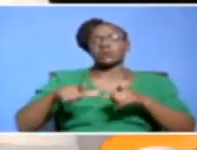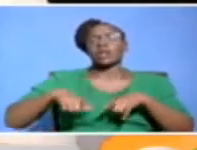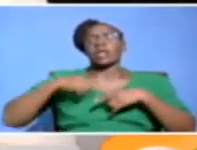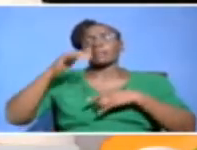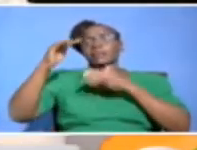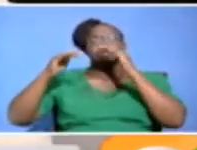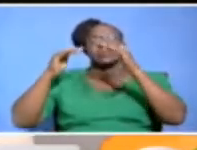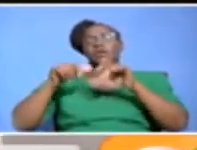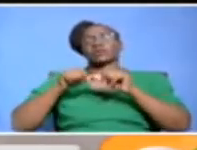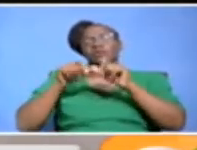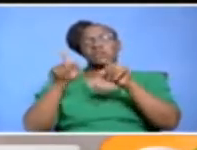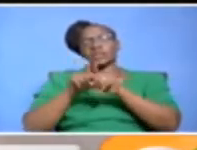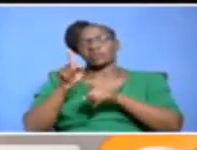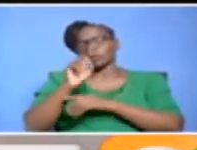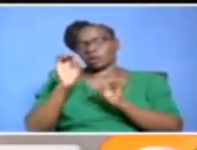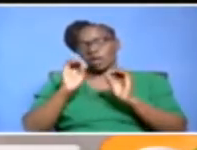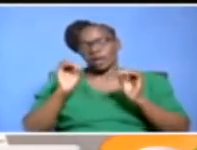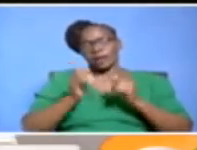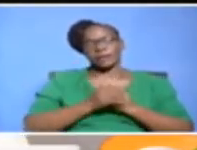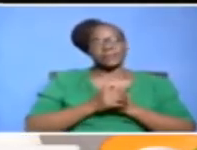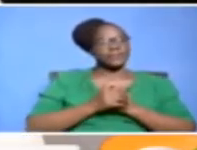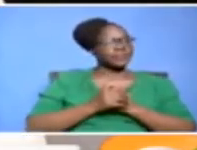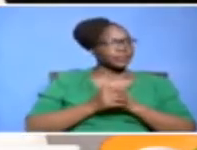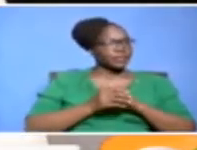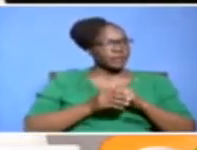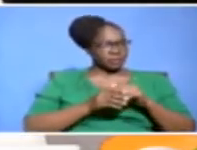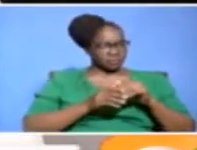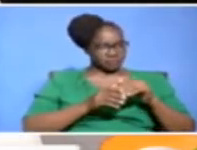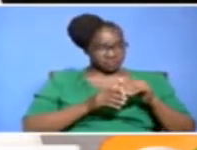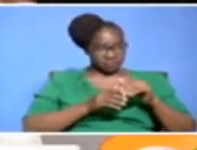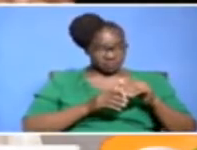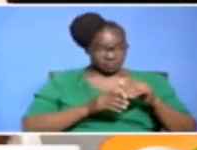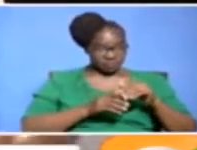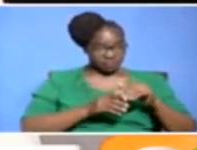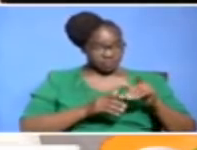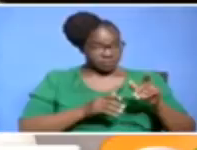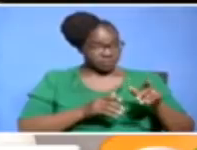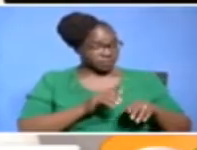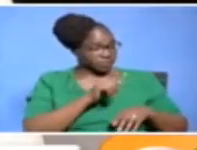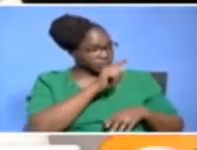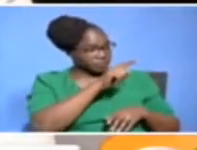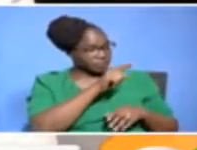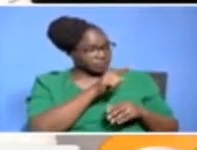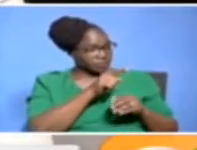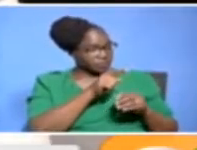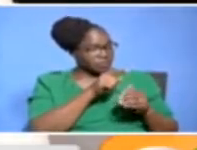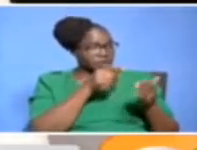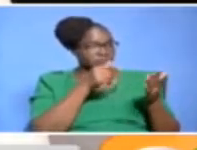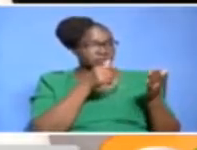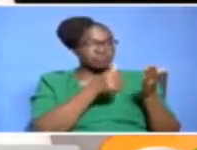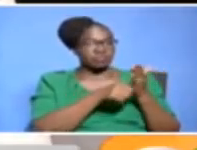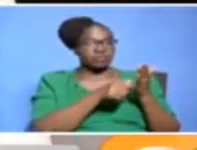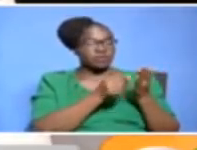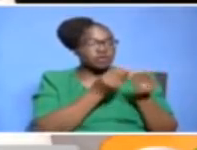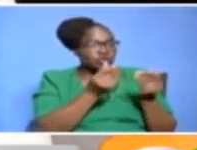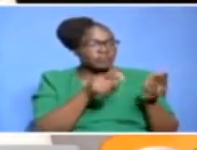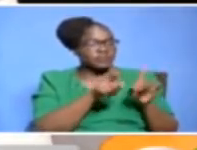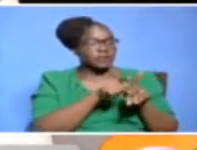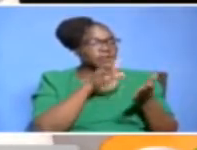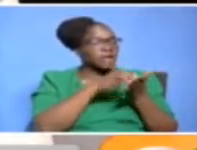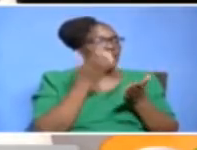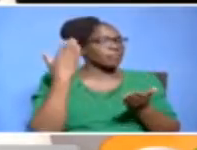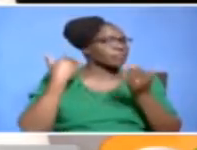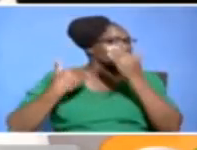Miriam, you've dealt with such cases, and child offenders, it's a very sensitive matter. What makes such cases